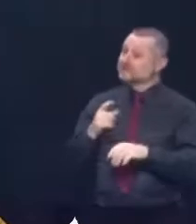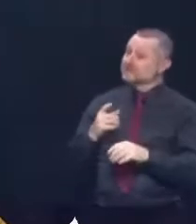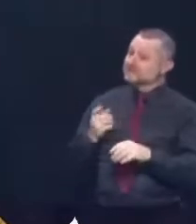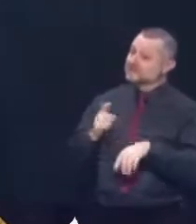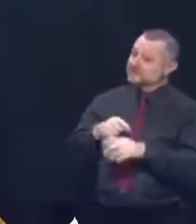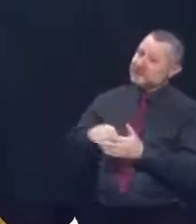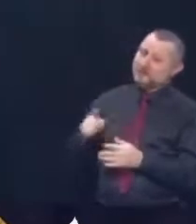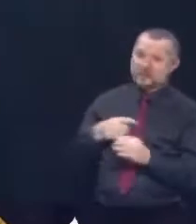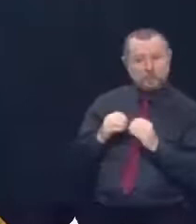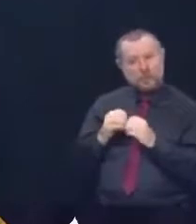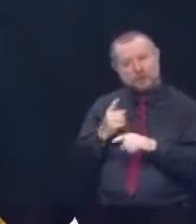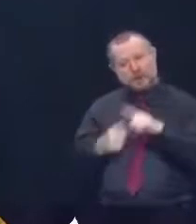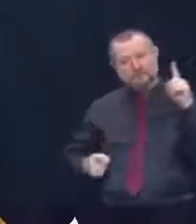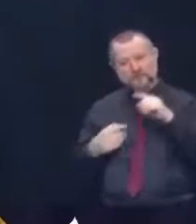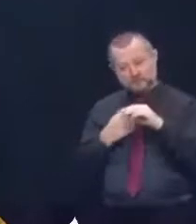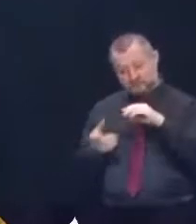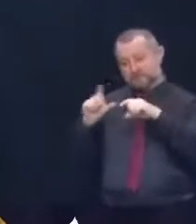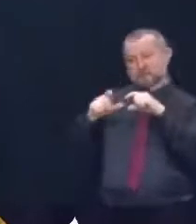The